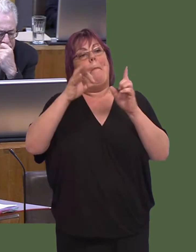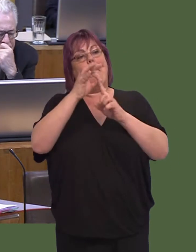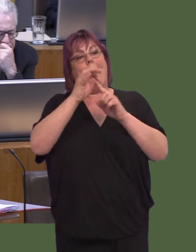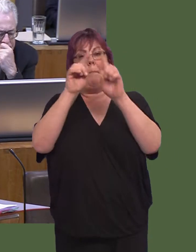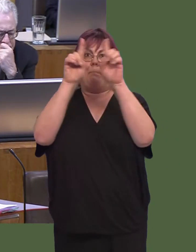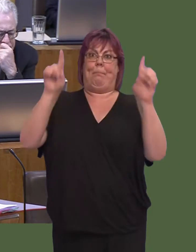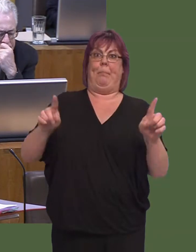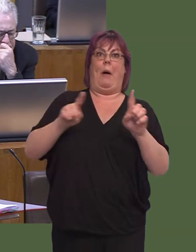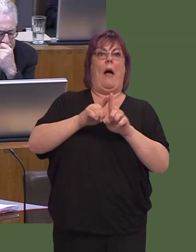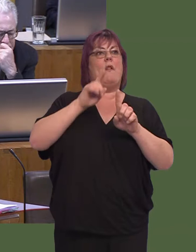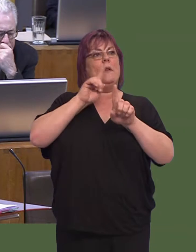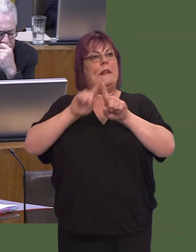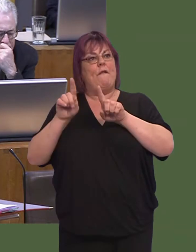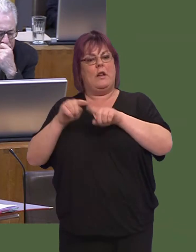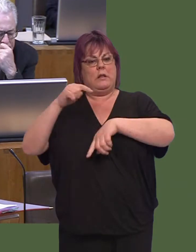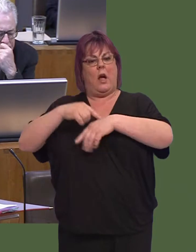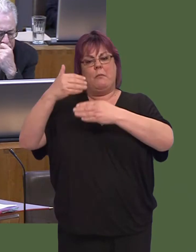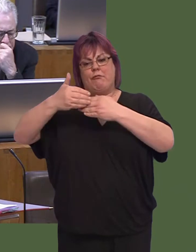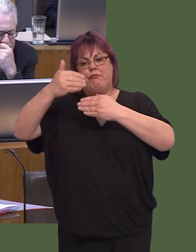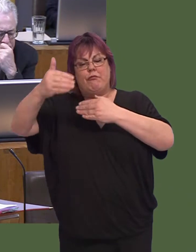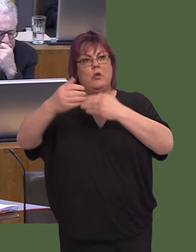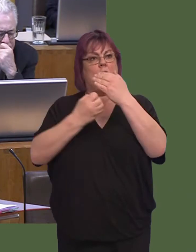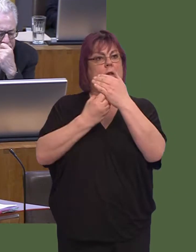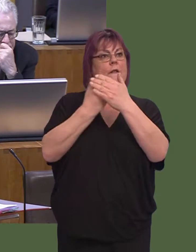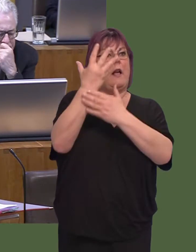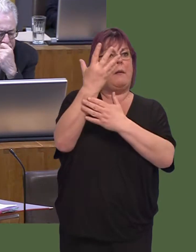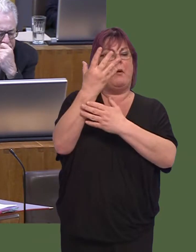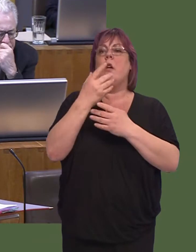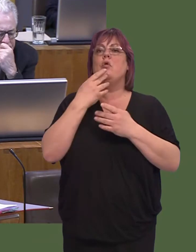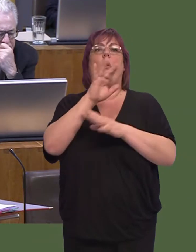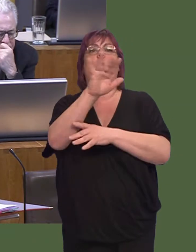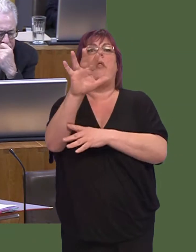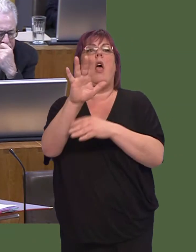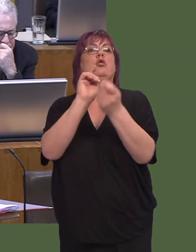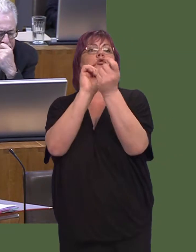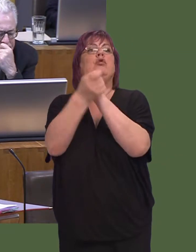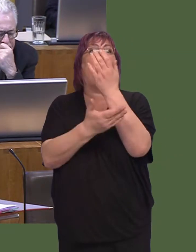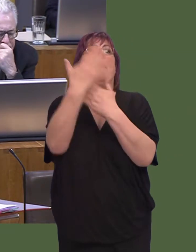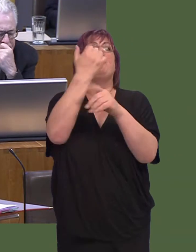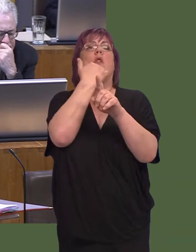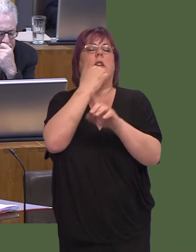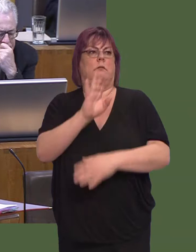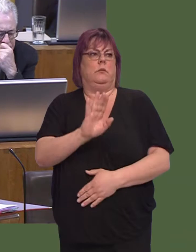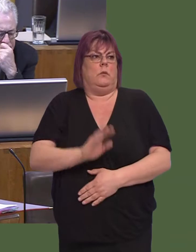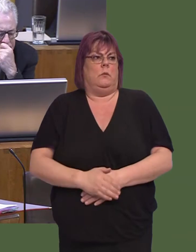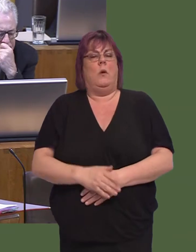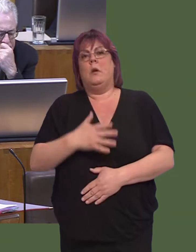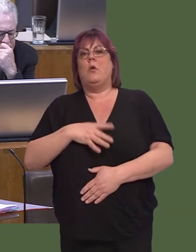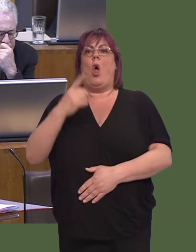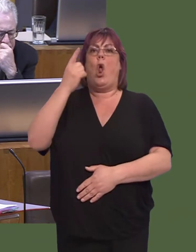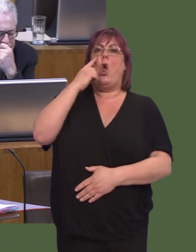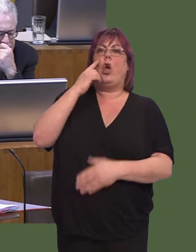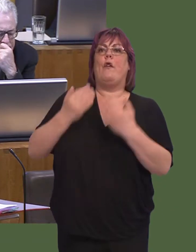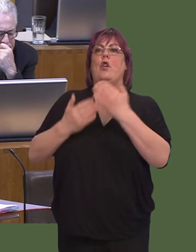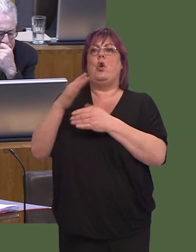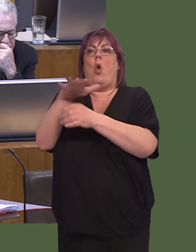including different phases of how the Metro will be developed. It's not simply a question of upgrading what is already there. It does mean looking at, for example,